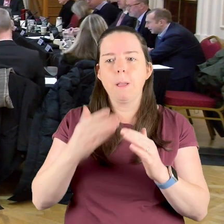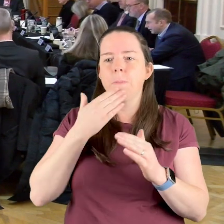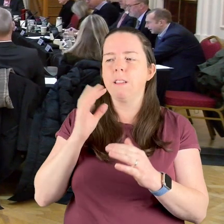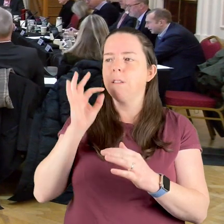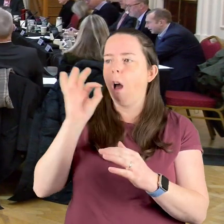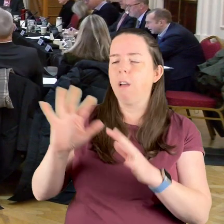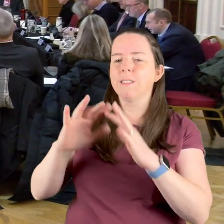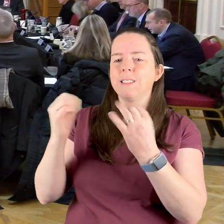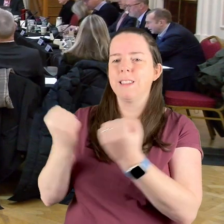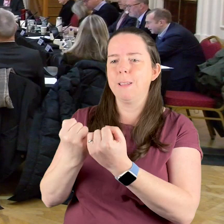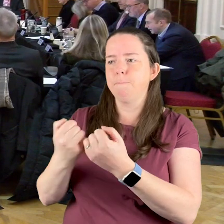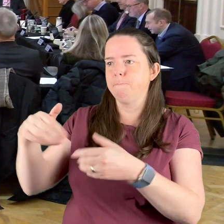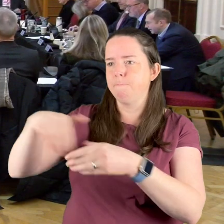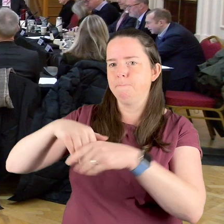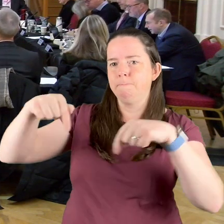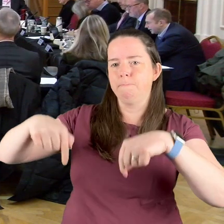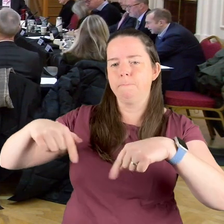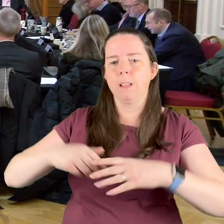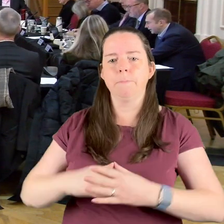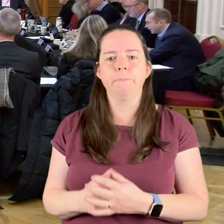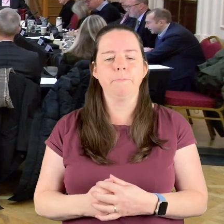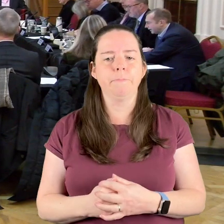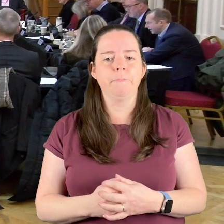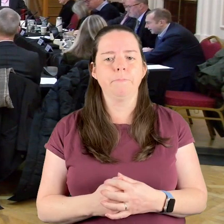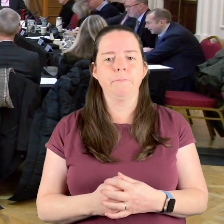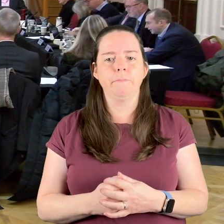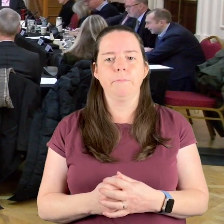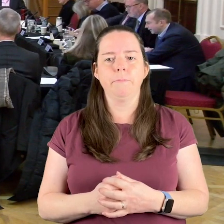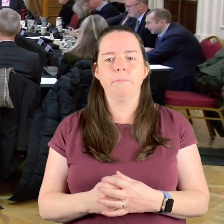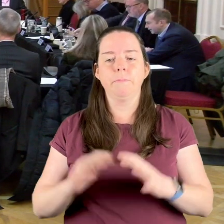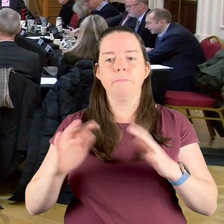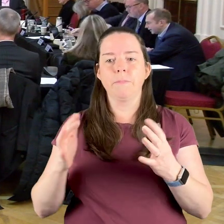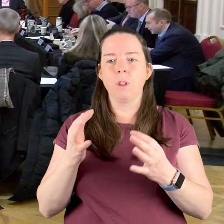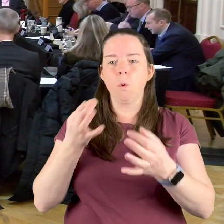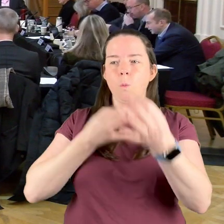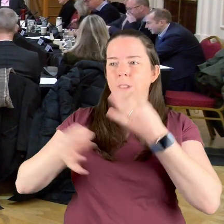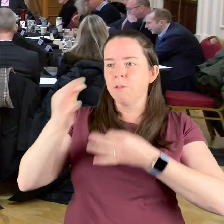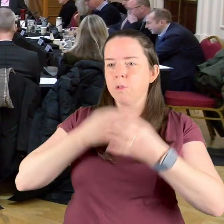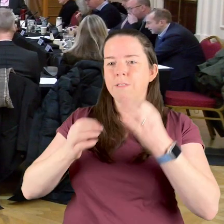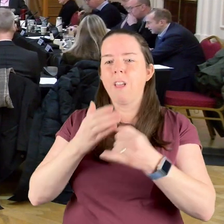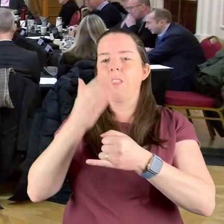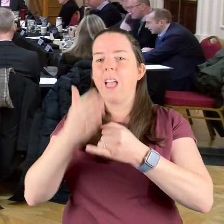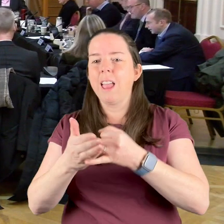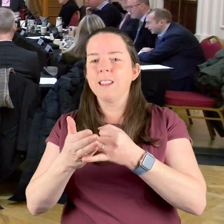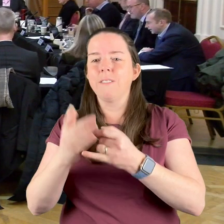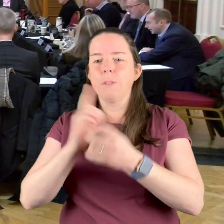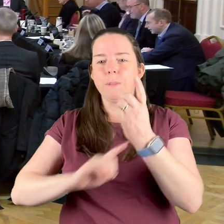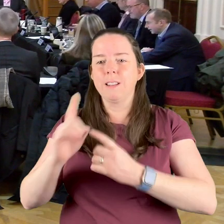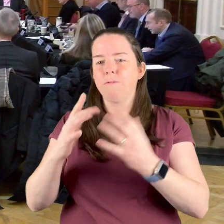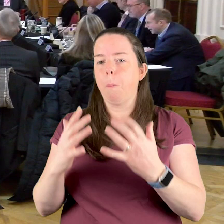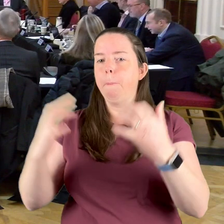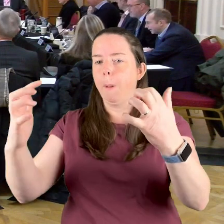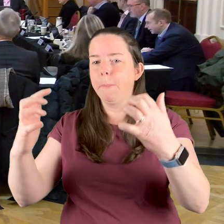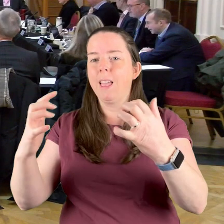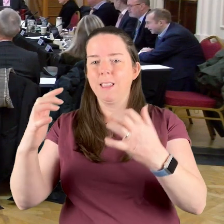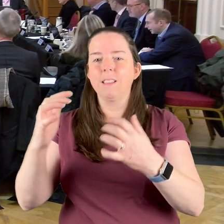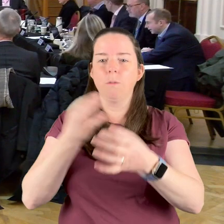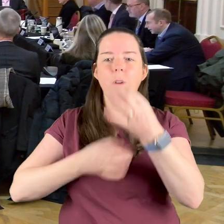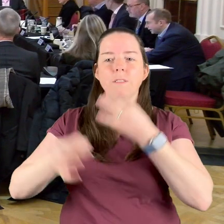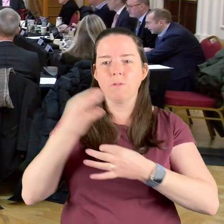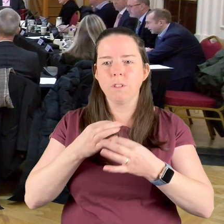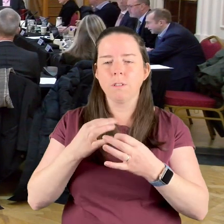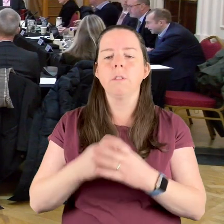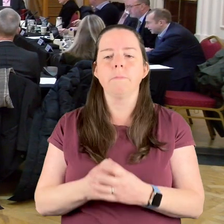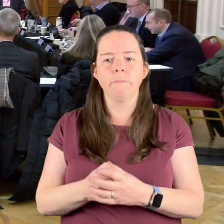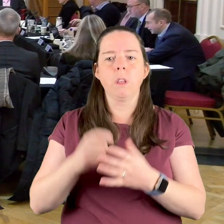copy, please ask a member of team in the room. Questions from members of the public will be taken at the end of the meeting, and